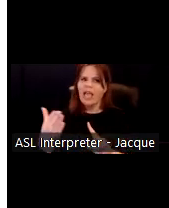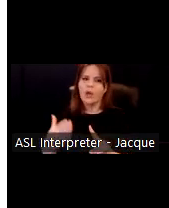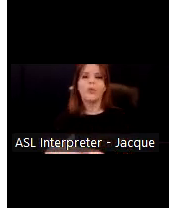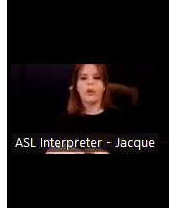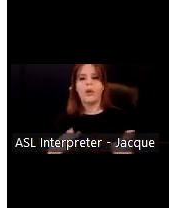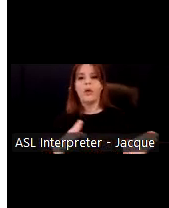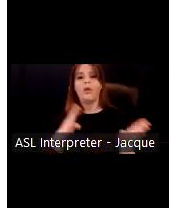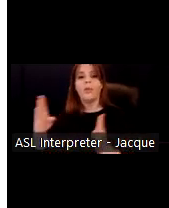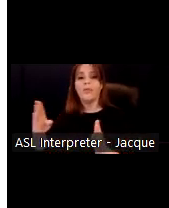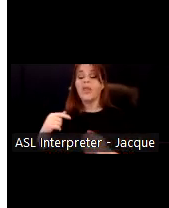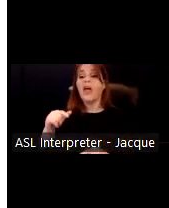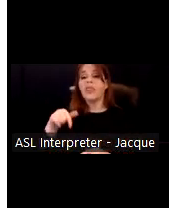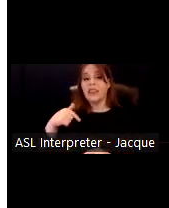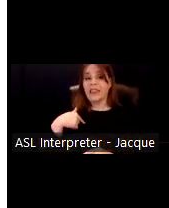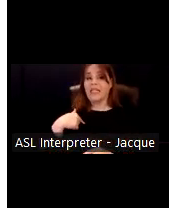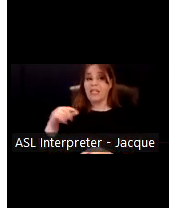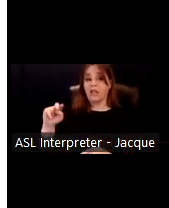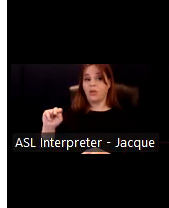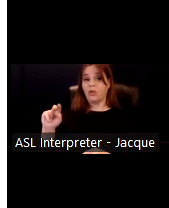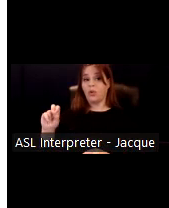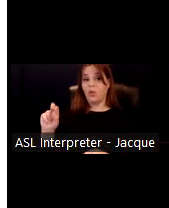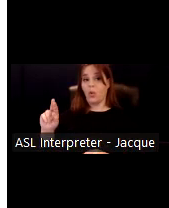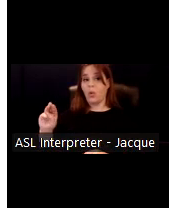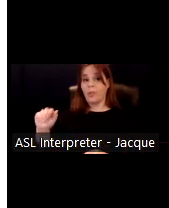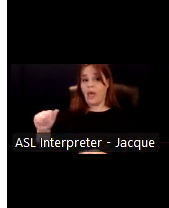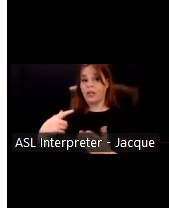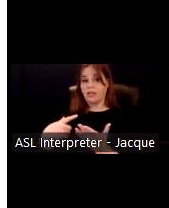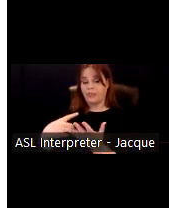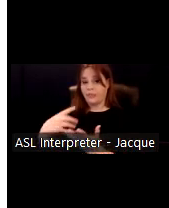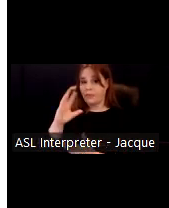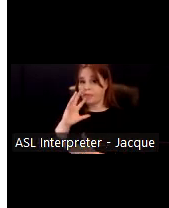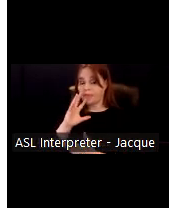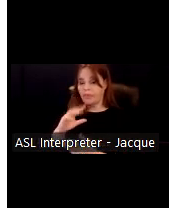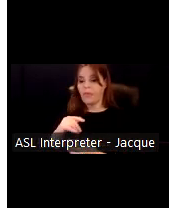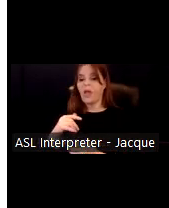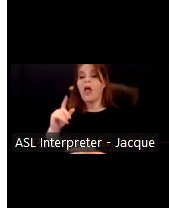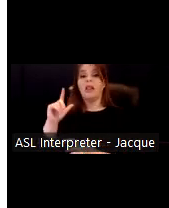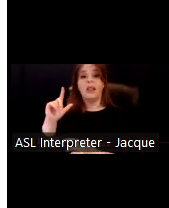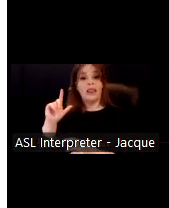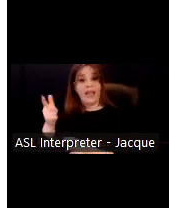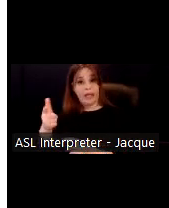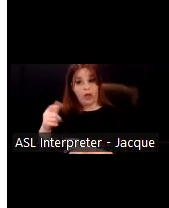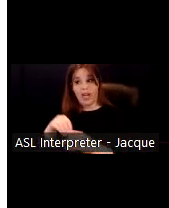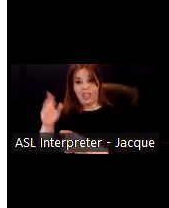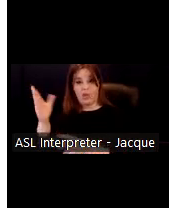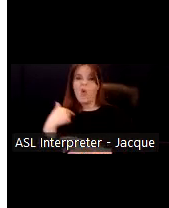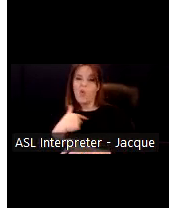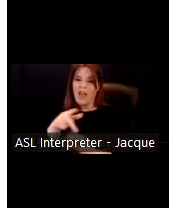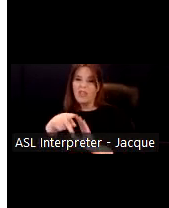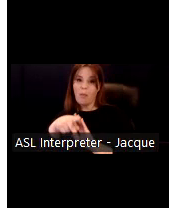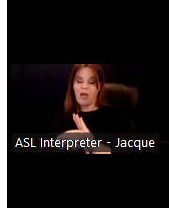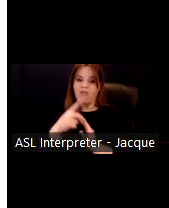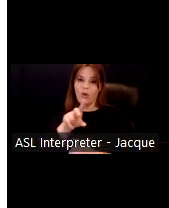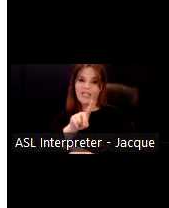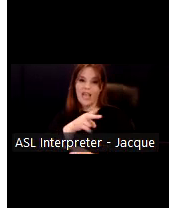This is Norma speaking. Later on in our presentation, we have the policy for DHH point person and